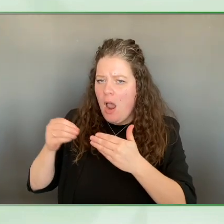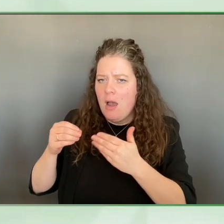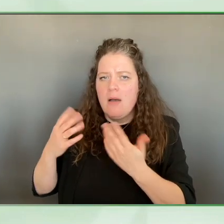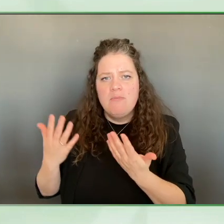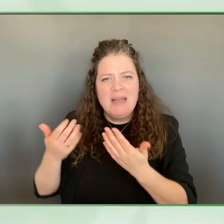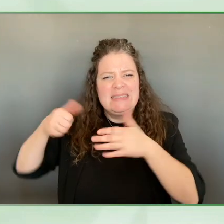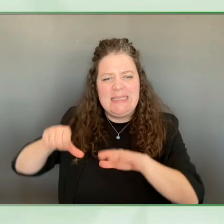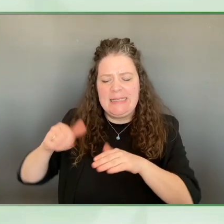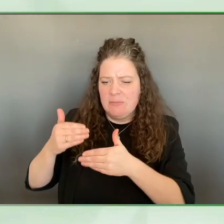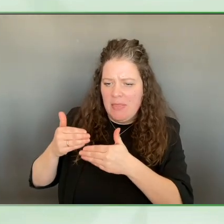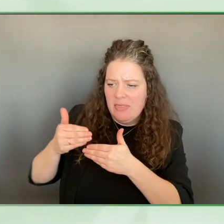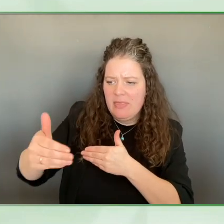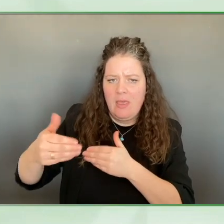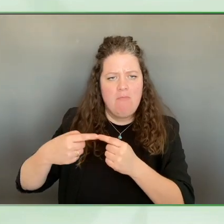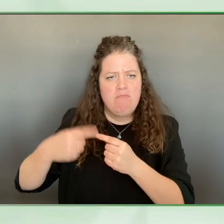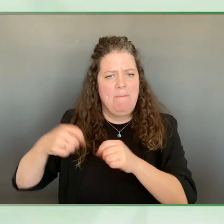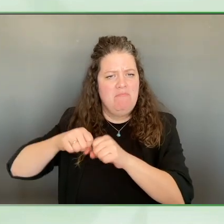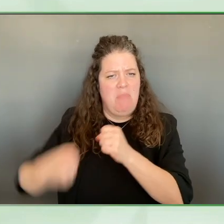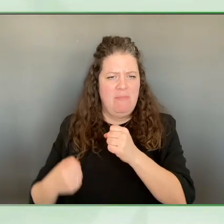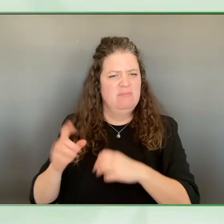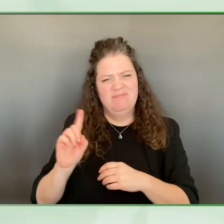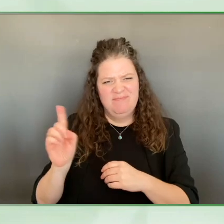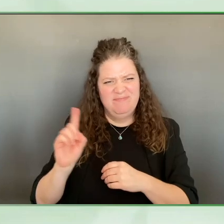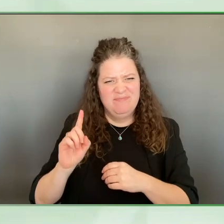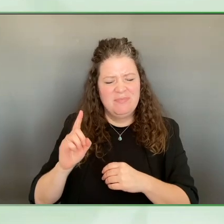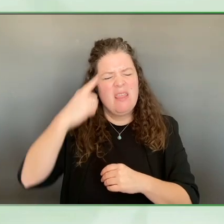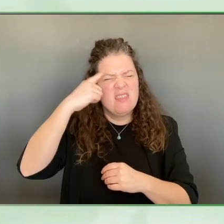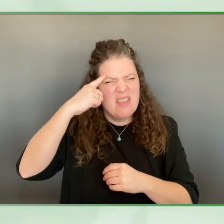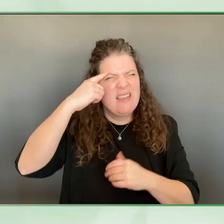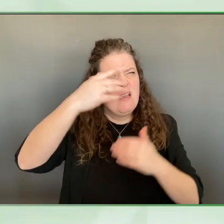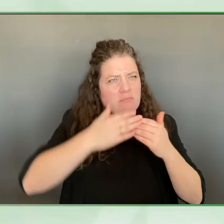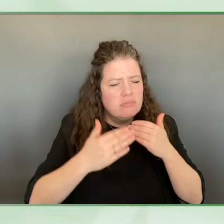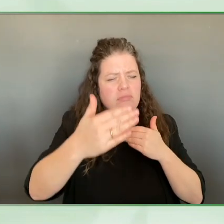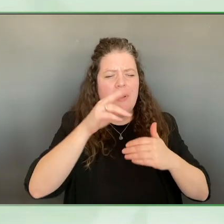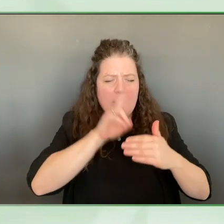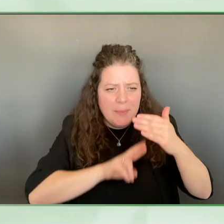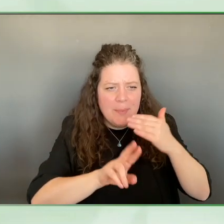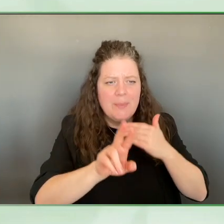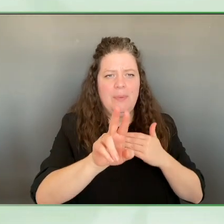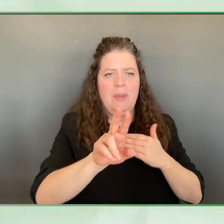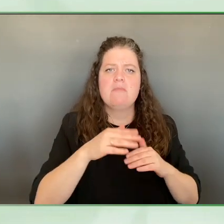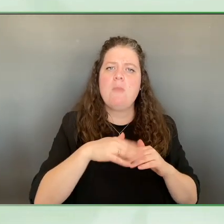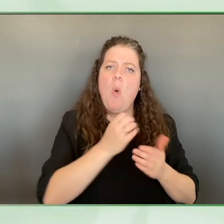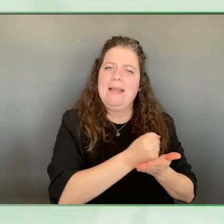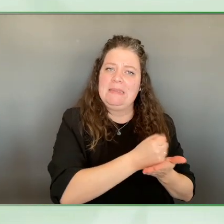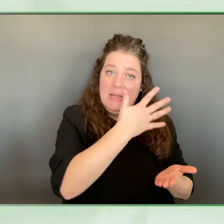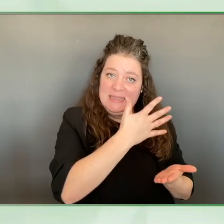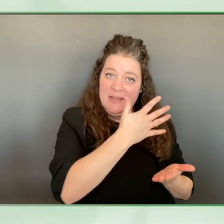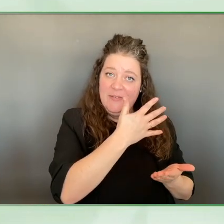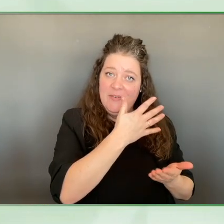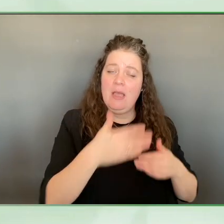and the long-term device of a slightly costlier device is always better than something that's cheaper but doesn't last